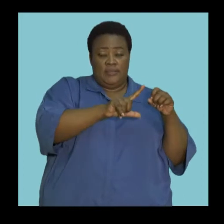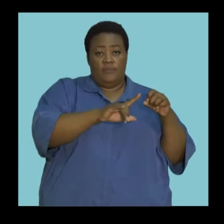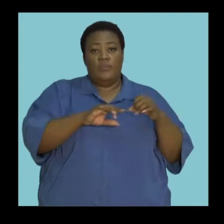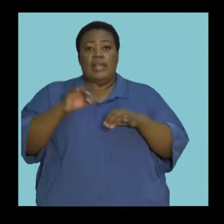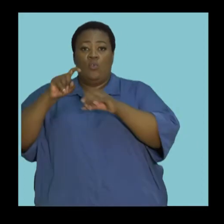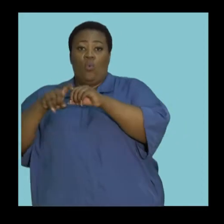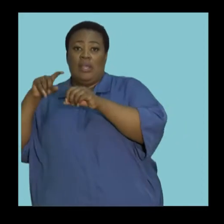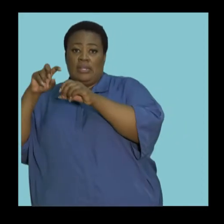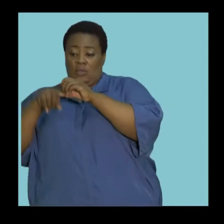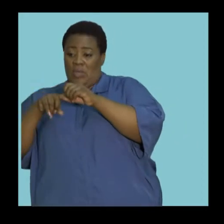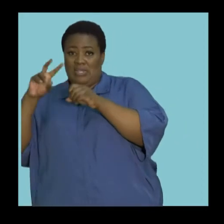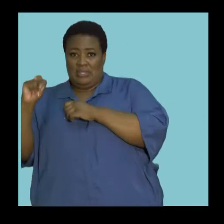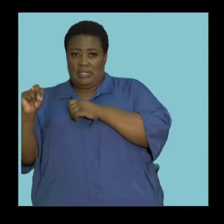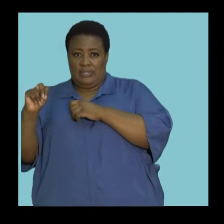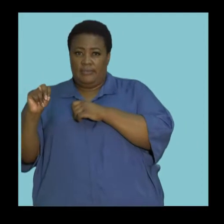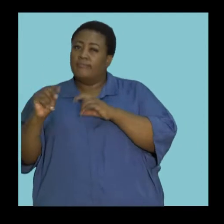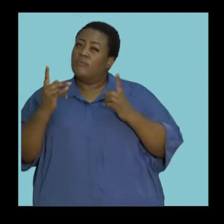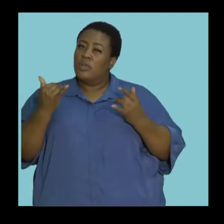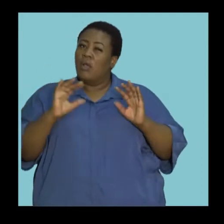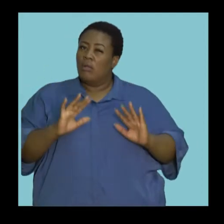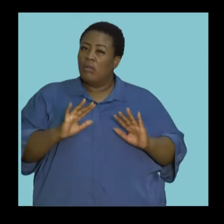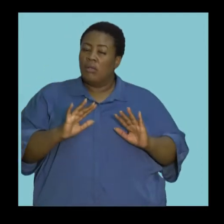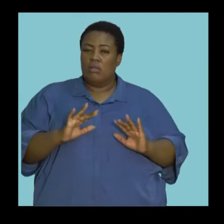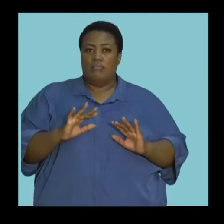and quantitative. And let's pause at